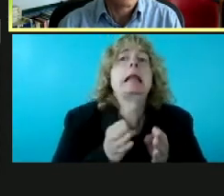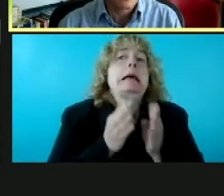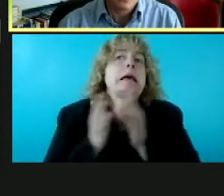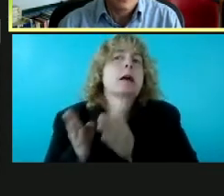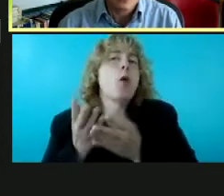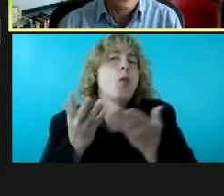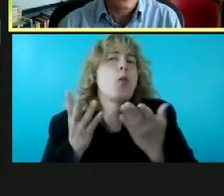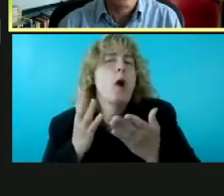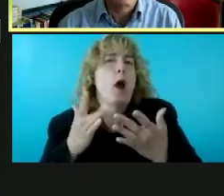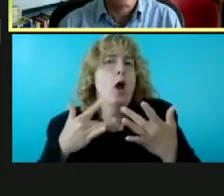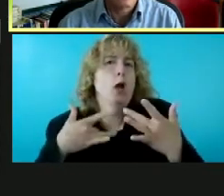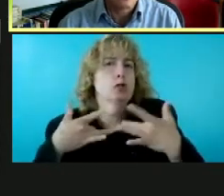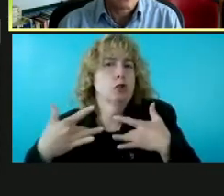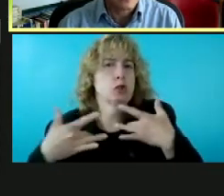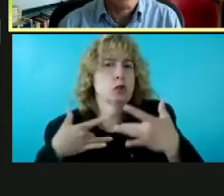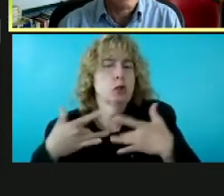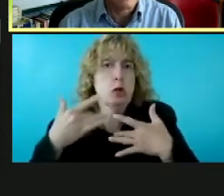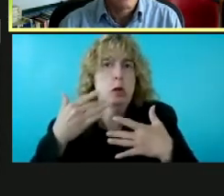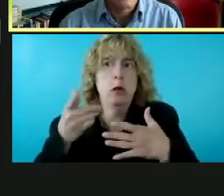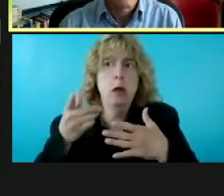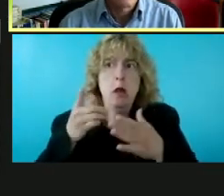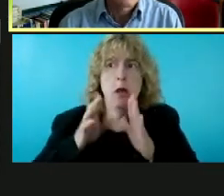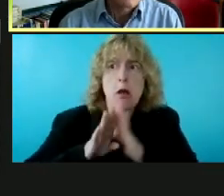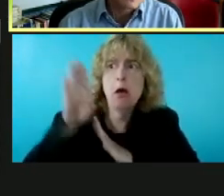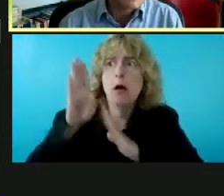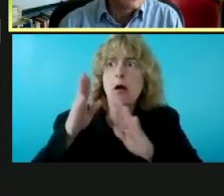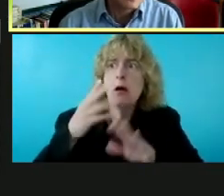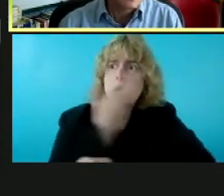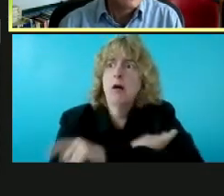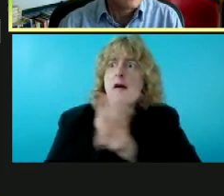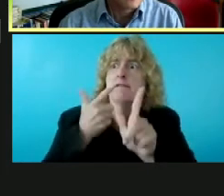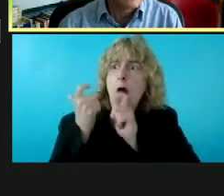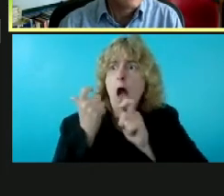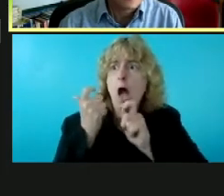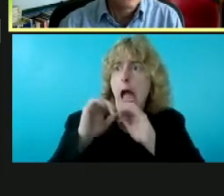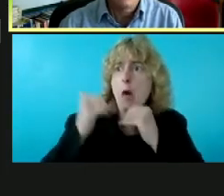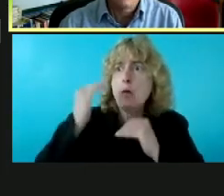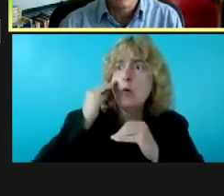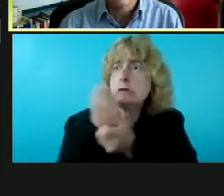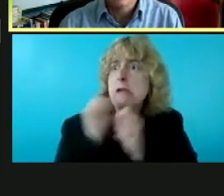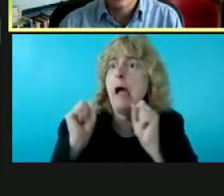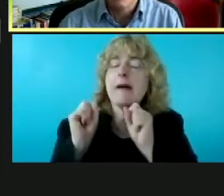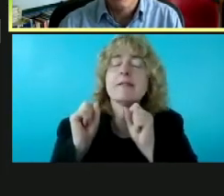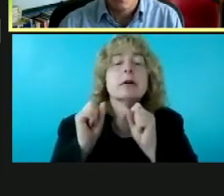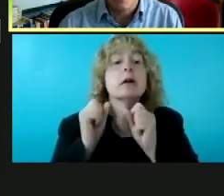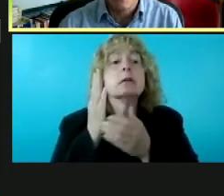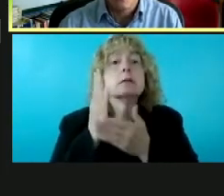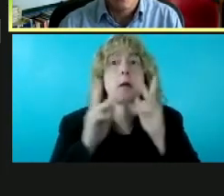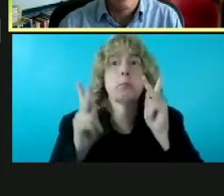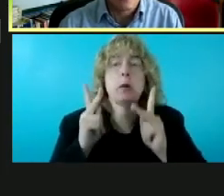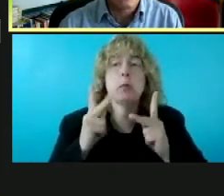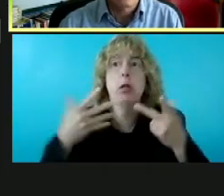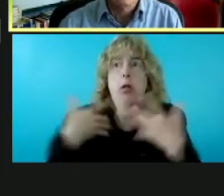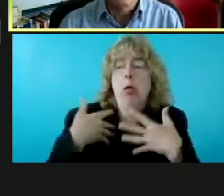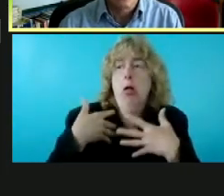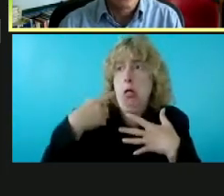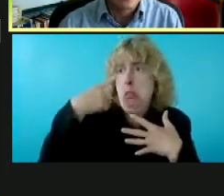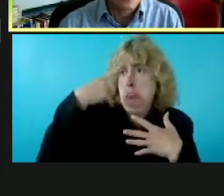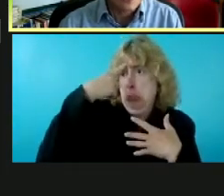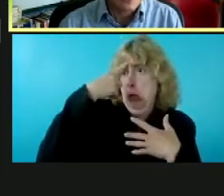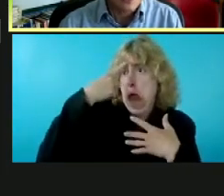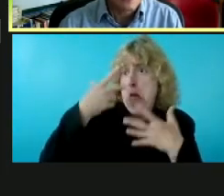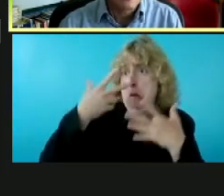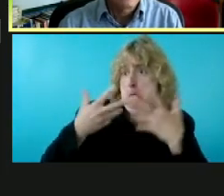developed really quickly. How do we know it's safe? Some people believe that the vaccine might actually give them COVID or might change